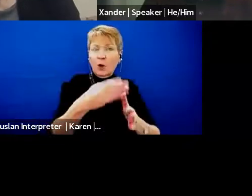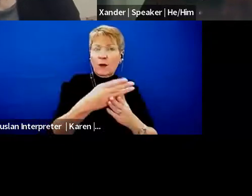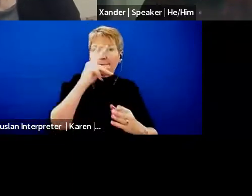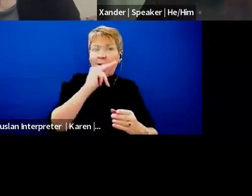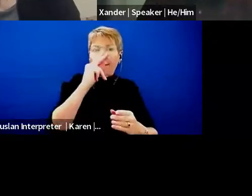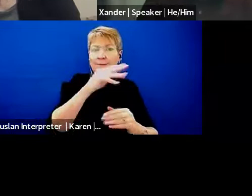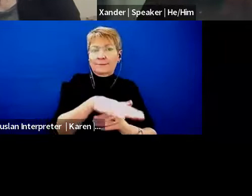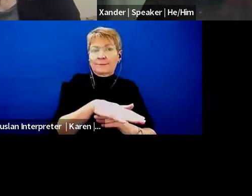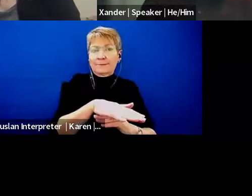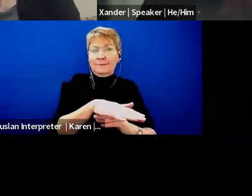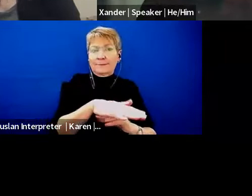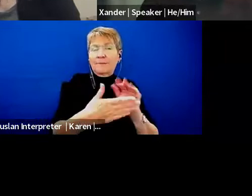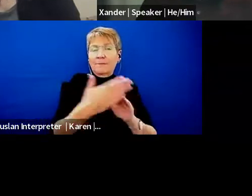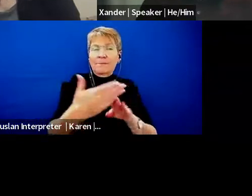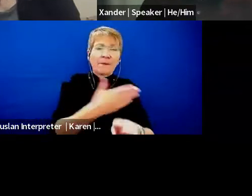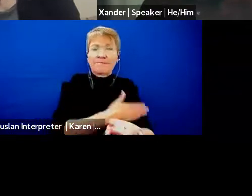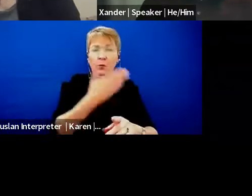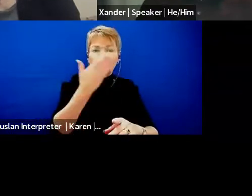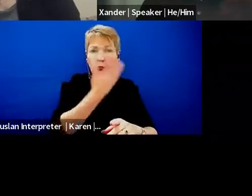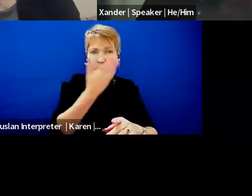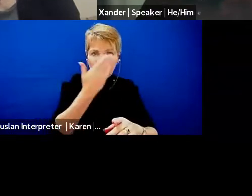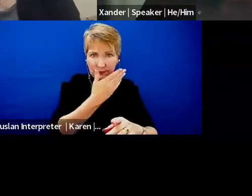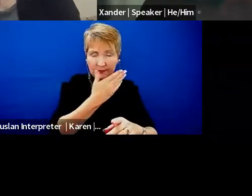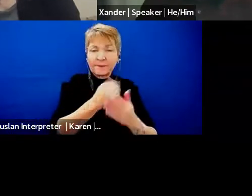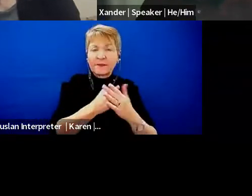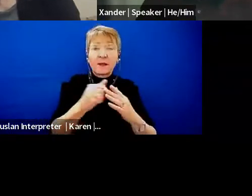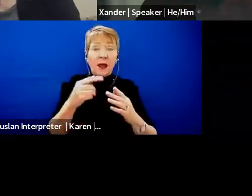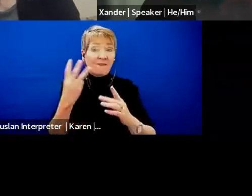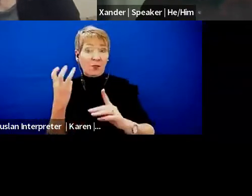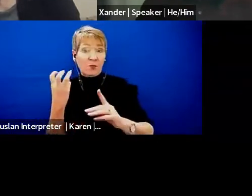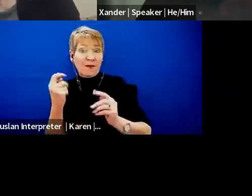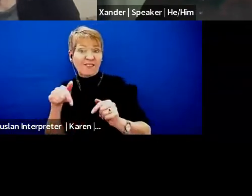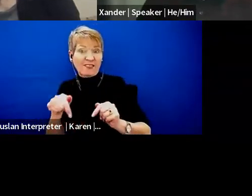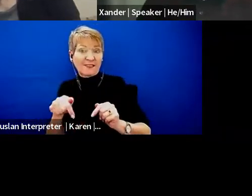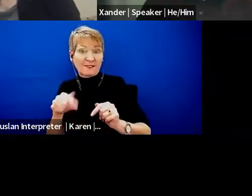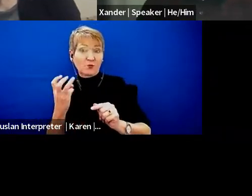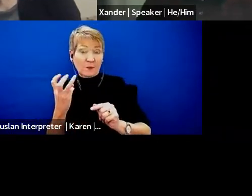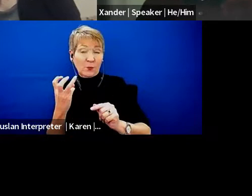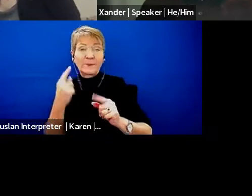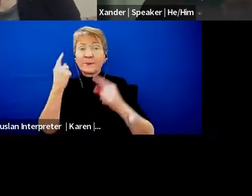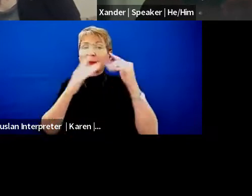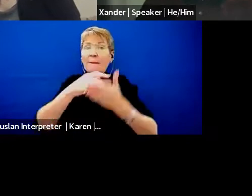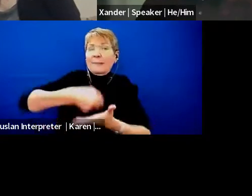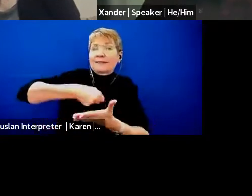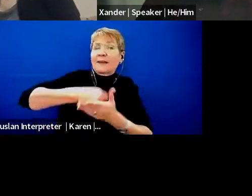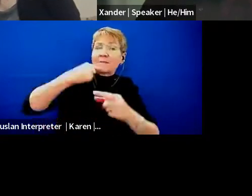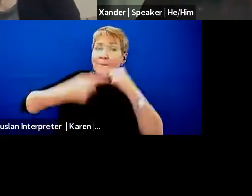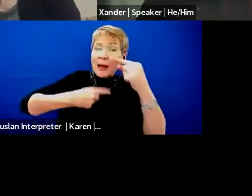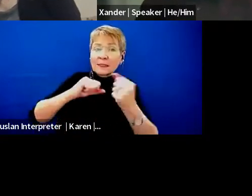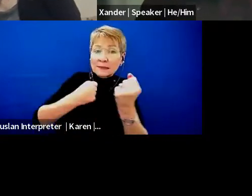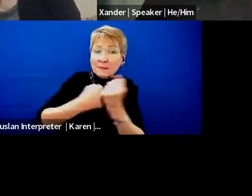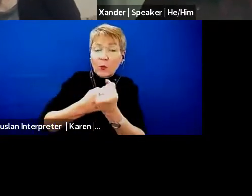topics. So there's still 3 to go after this one. We're going to look at the basics of information, supports, and